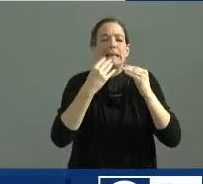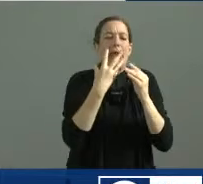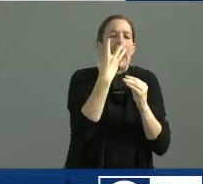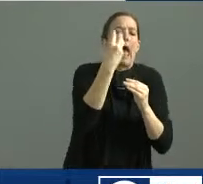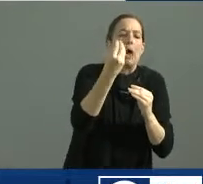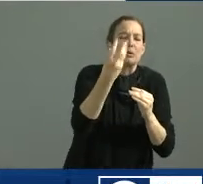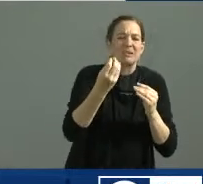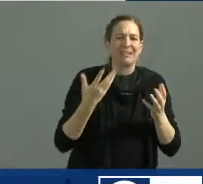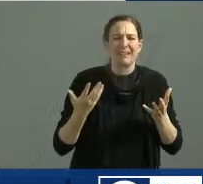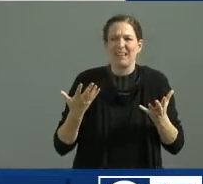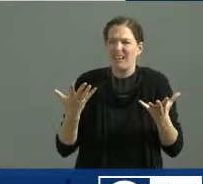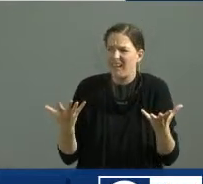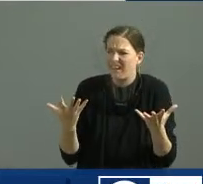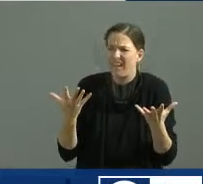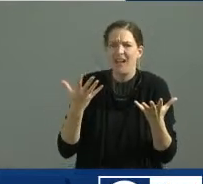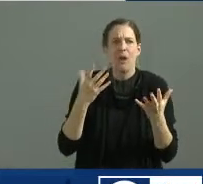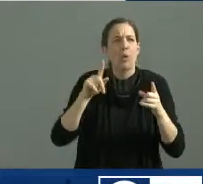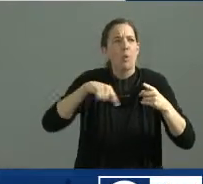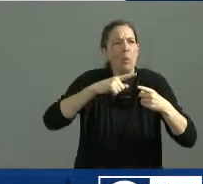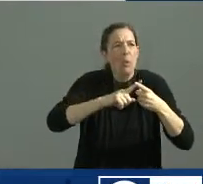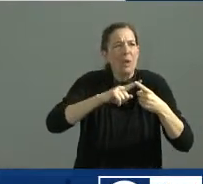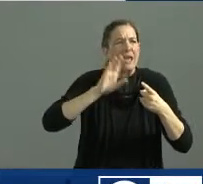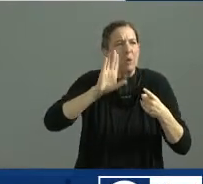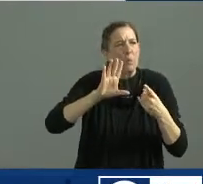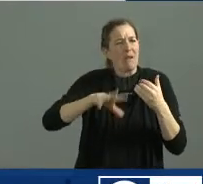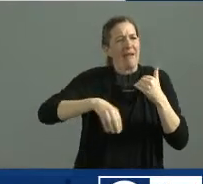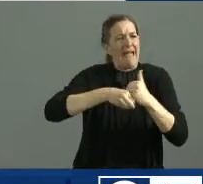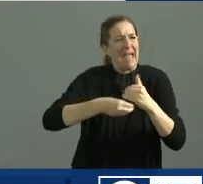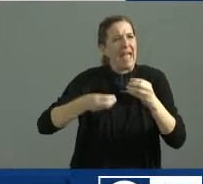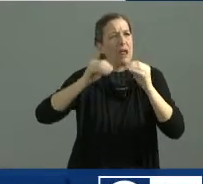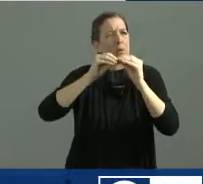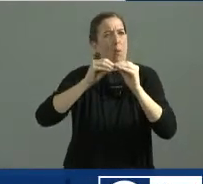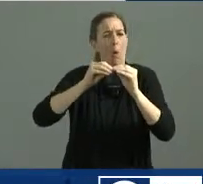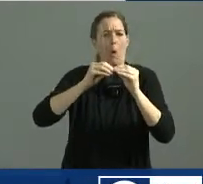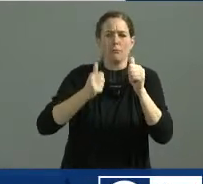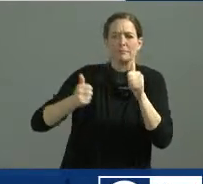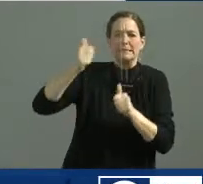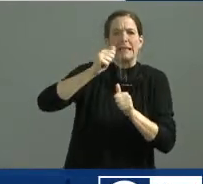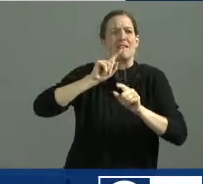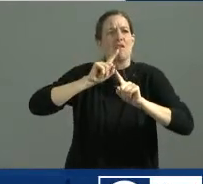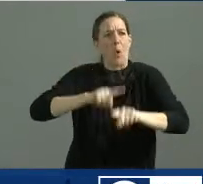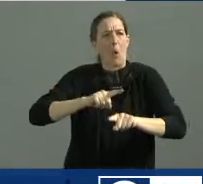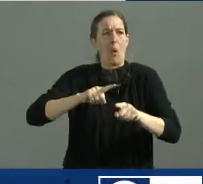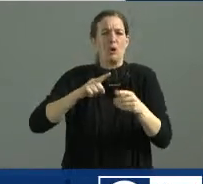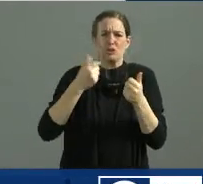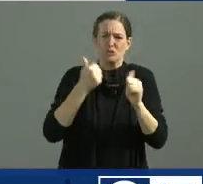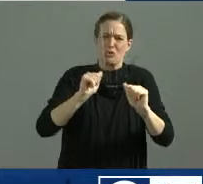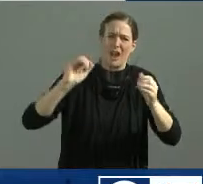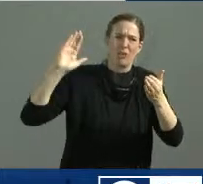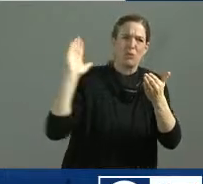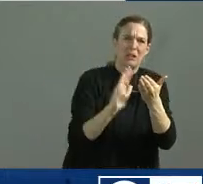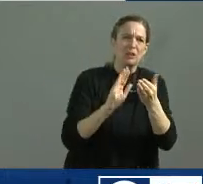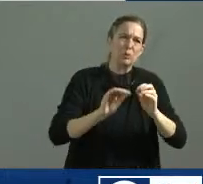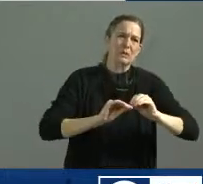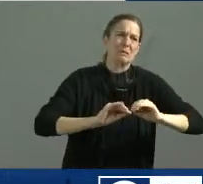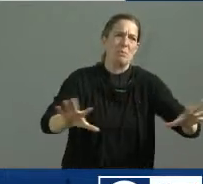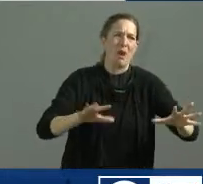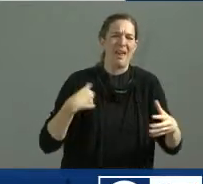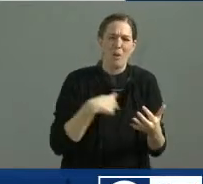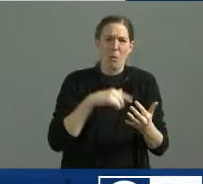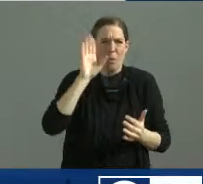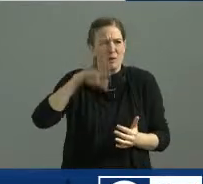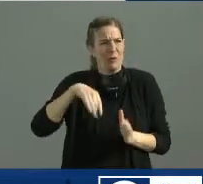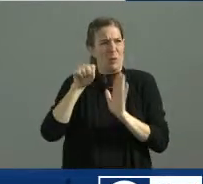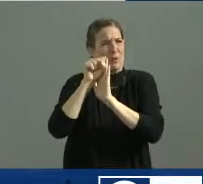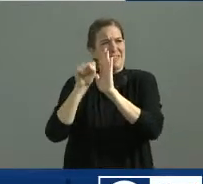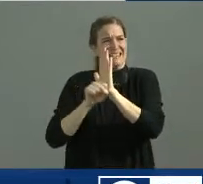mitigation strategies? You obviously heard what Marjorie Bessel said the other day. She said, as far as she's concerned, we need a lot more. The state's not doing a good job.